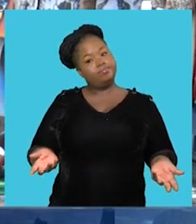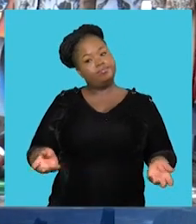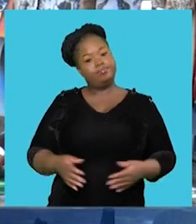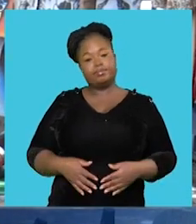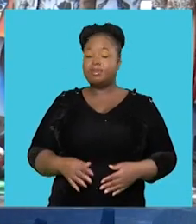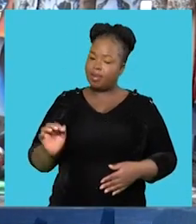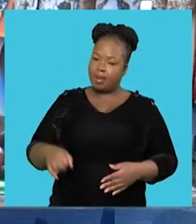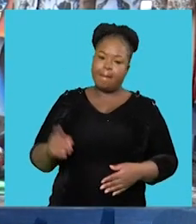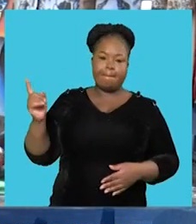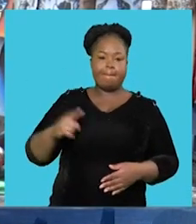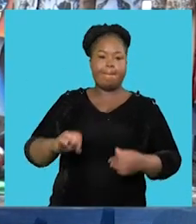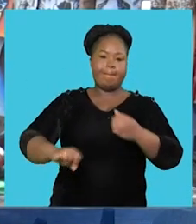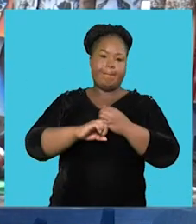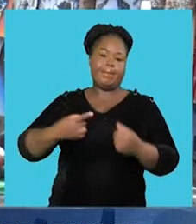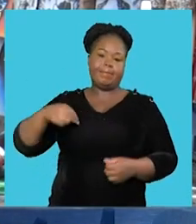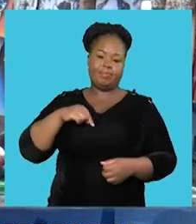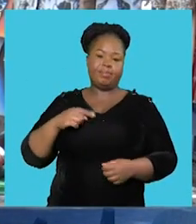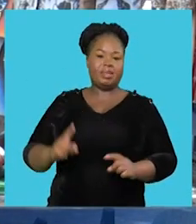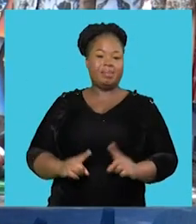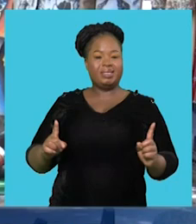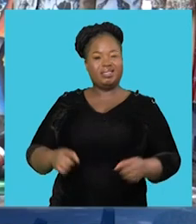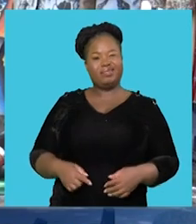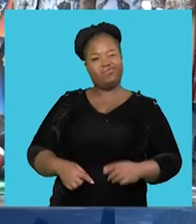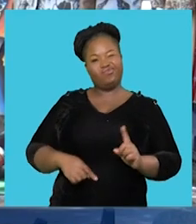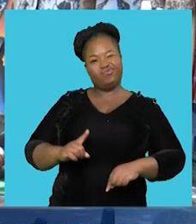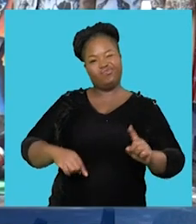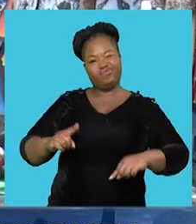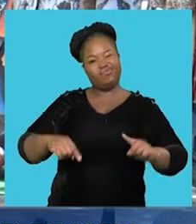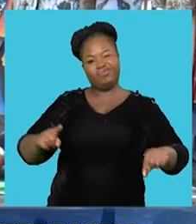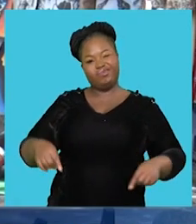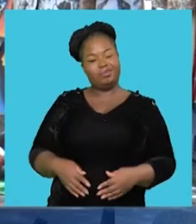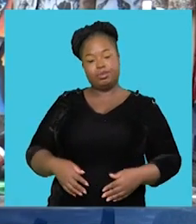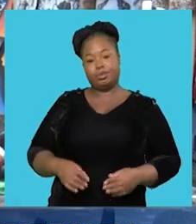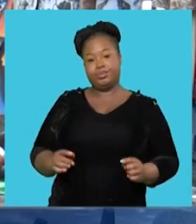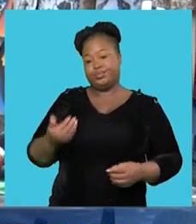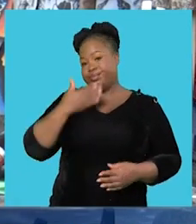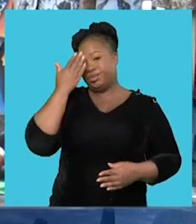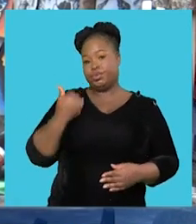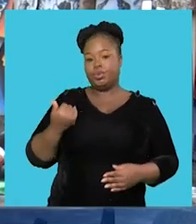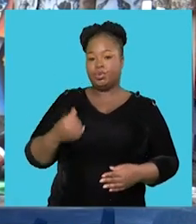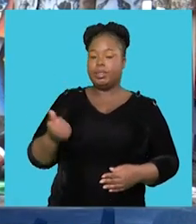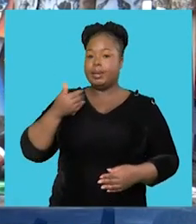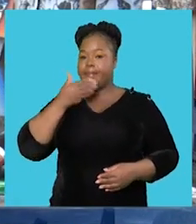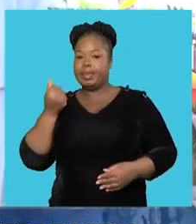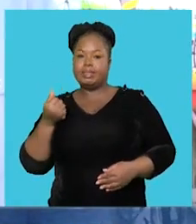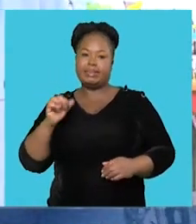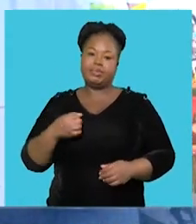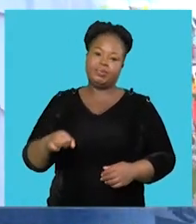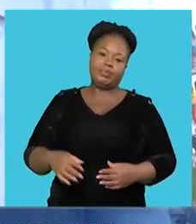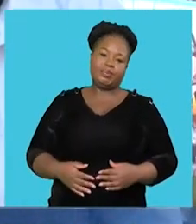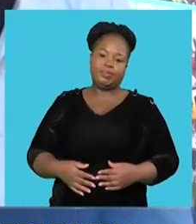ya, they come, they support us, but amalanga wafanyu, and we'll never confirm which day will be the best or not.